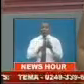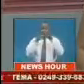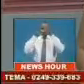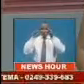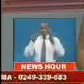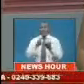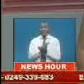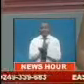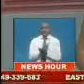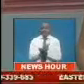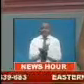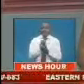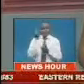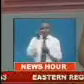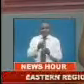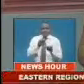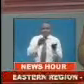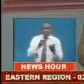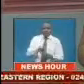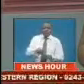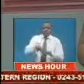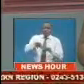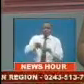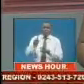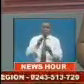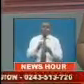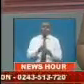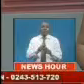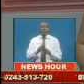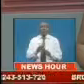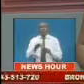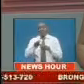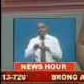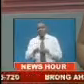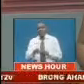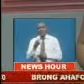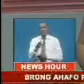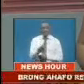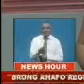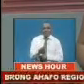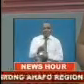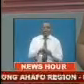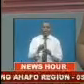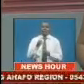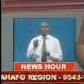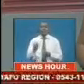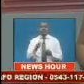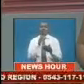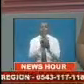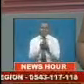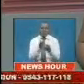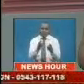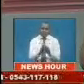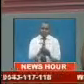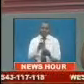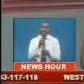Vice President Kwesi Missa-Arthur is suggesting the suspension of certain cultural practices, such as handshakes, as an Ebola preventive measure.